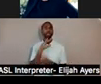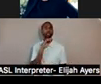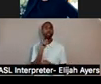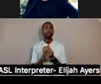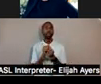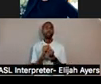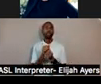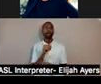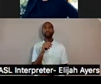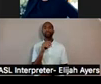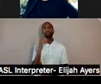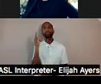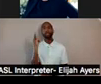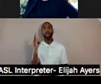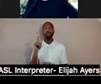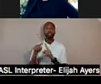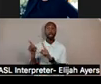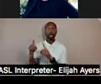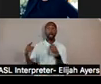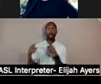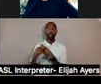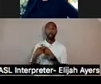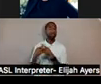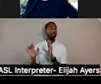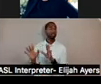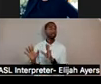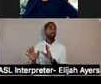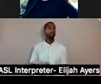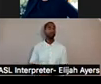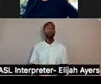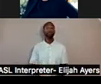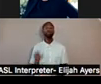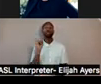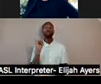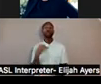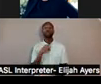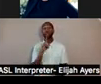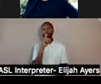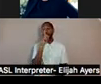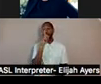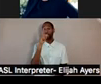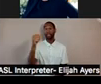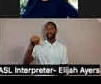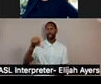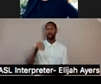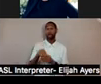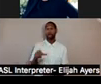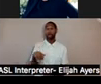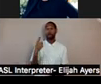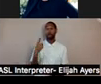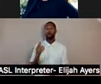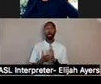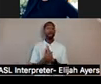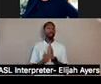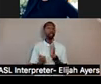the nonsense that conflict can entail. If you have a dignified denier in your life, a skill